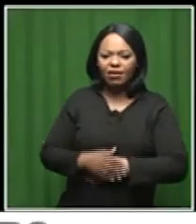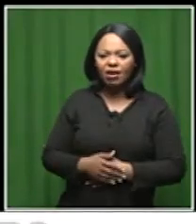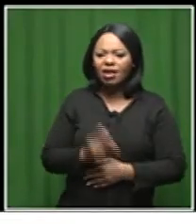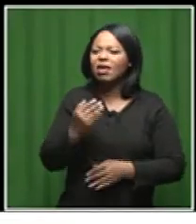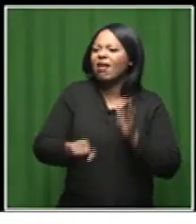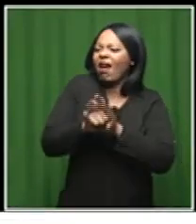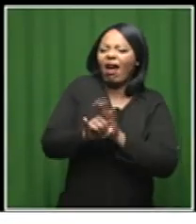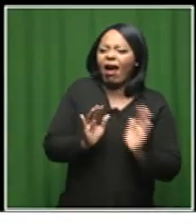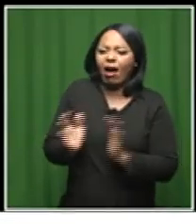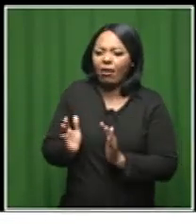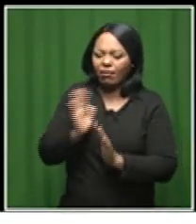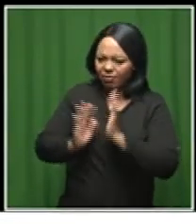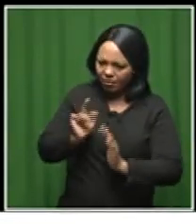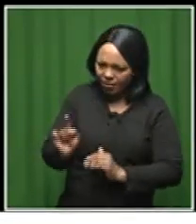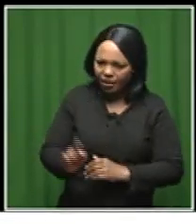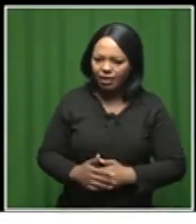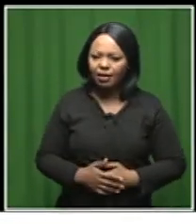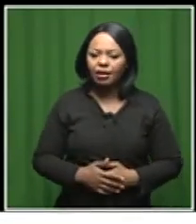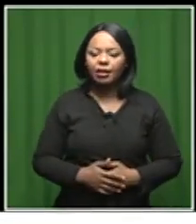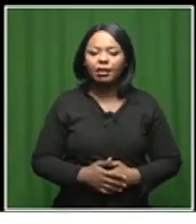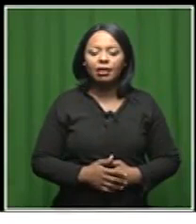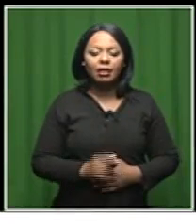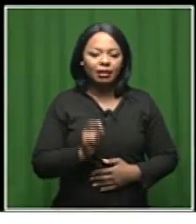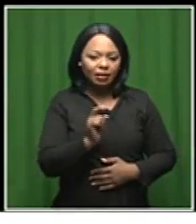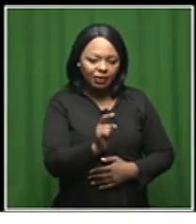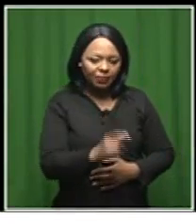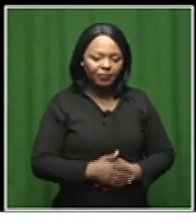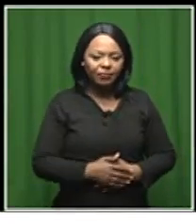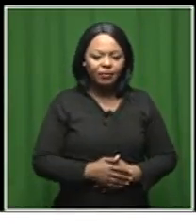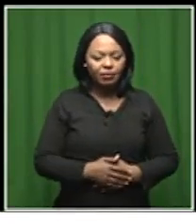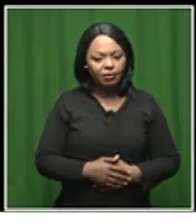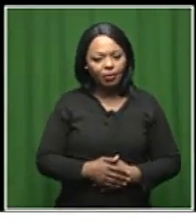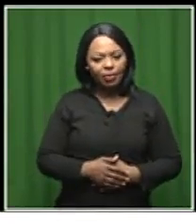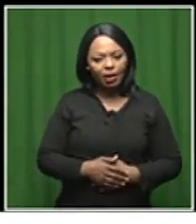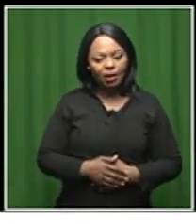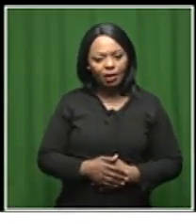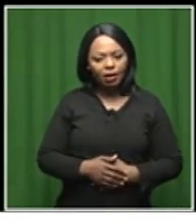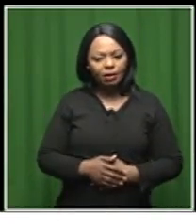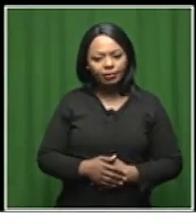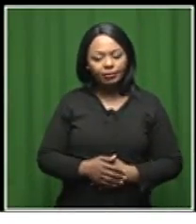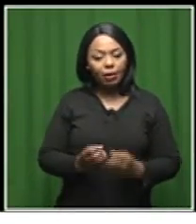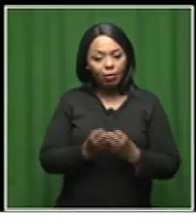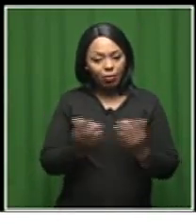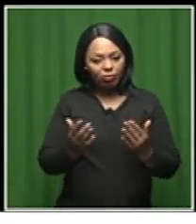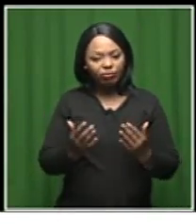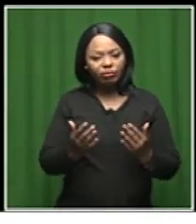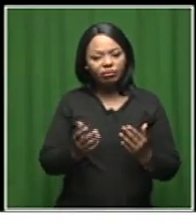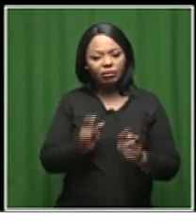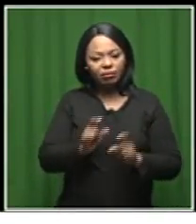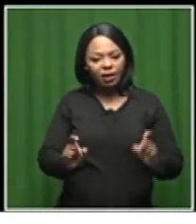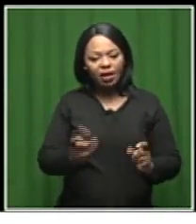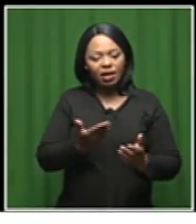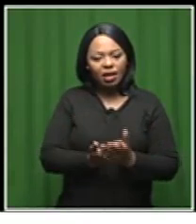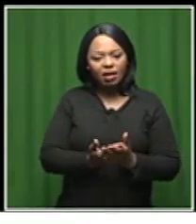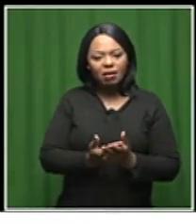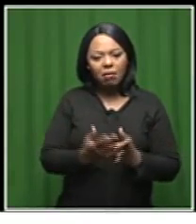So they are fairly quickly growing, so that most patients will become